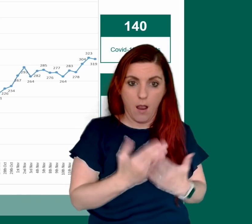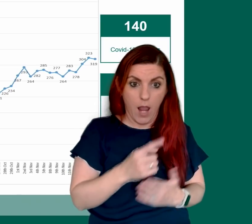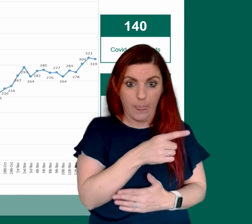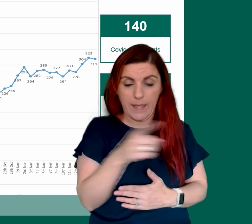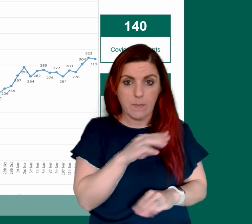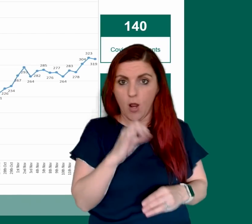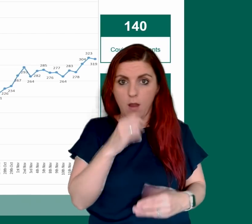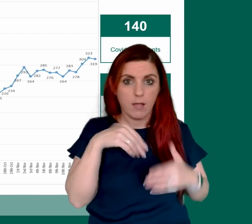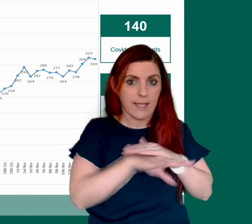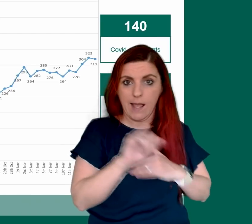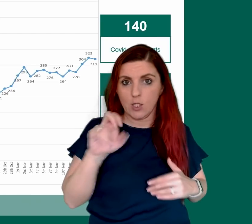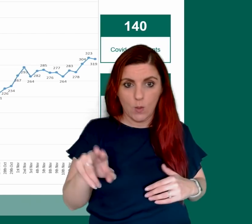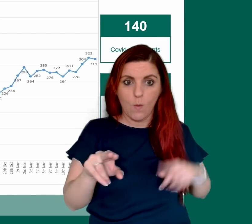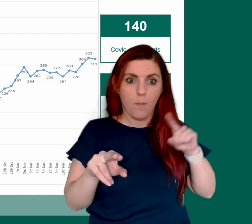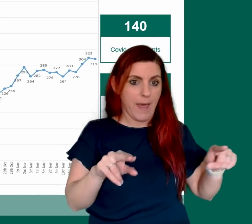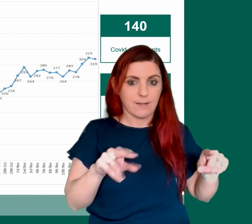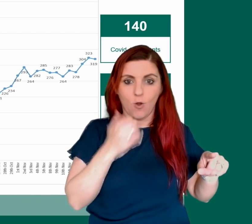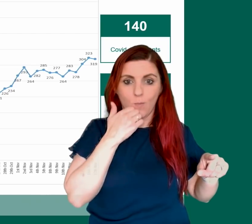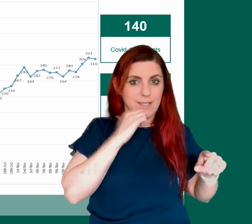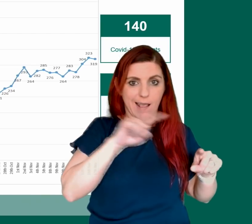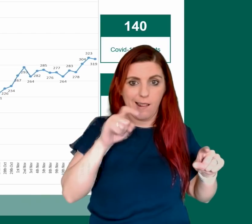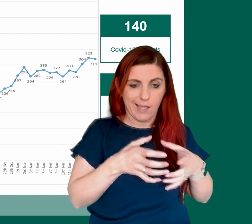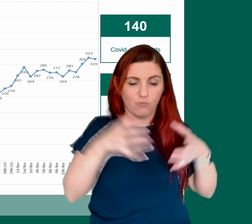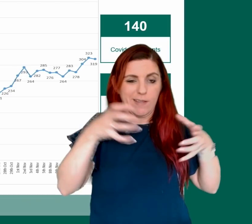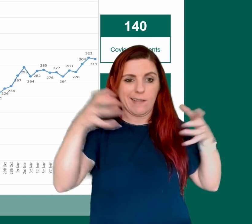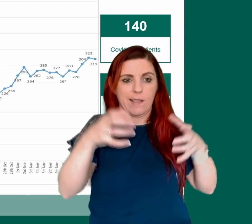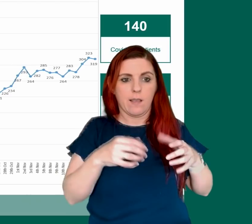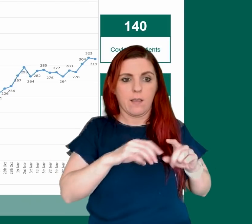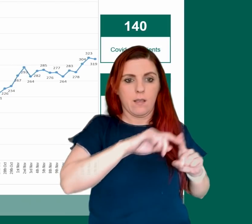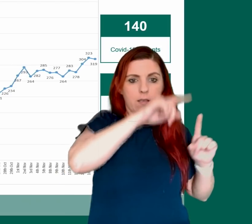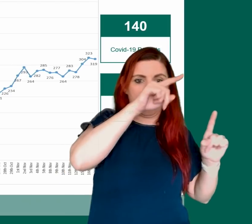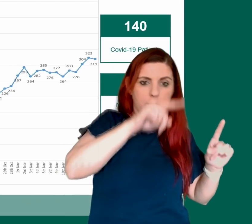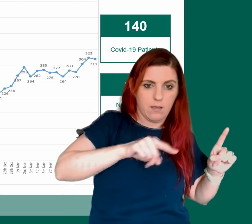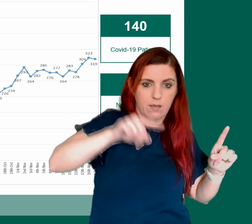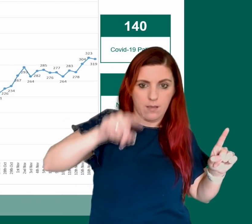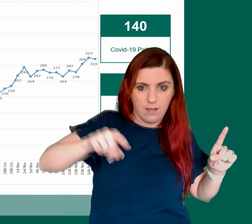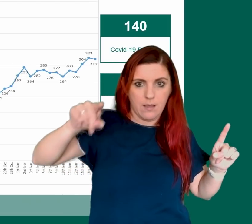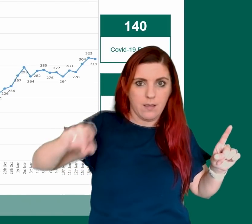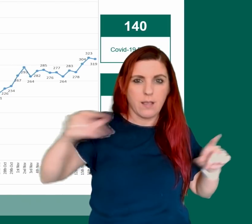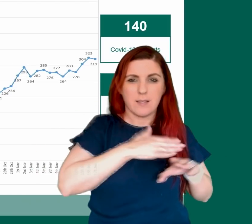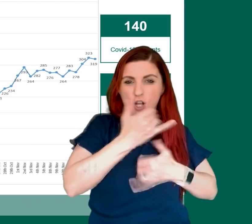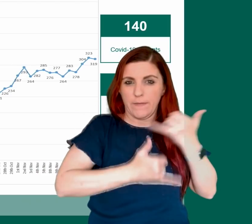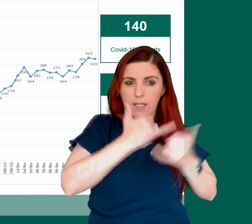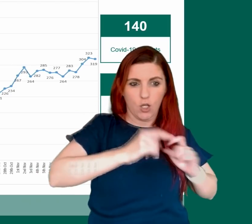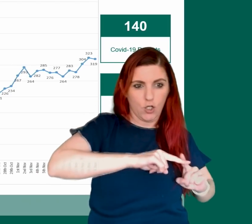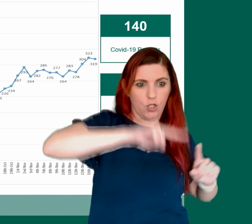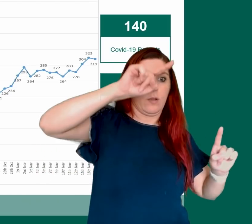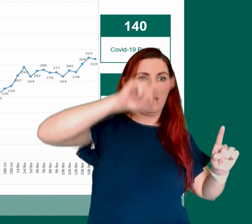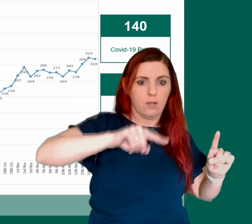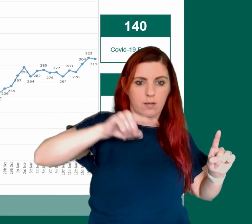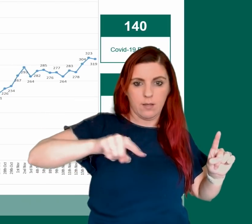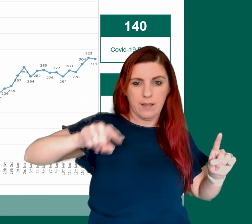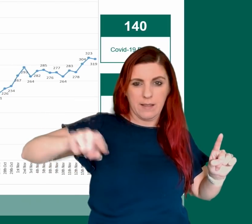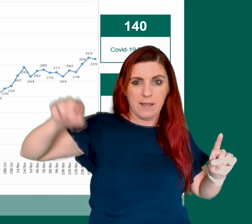really climbing up there, you can see. And if you look at the left-hand side of the graph, that brings us back to the beginning of the year, where we really were at very